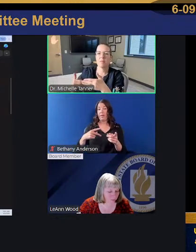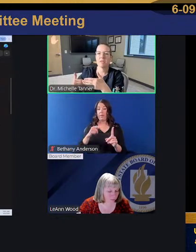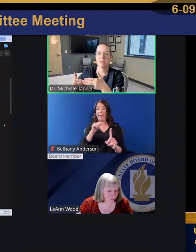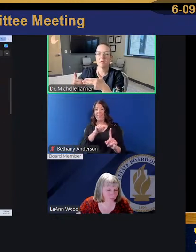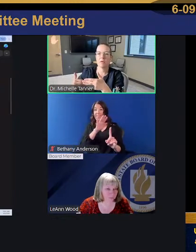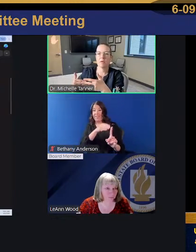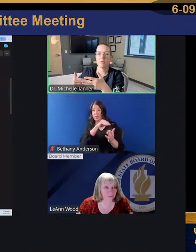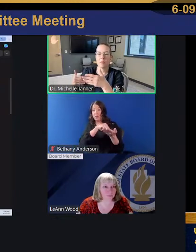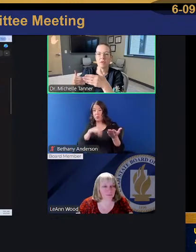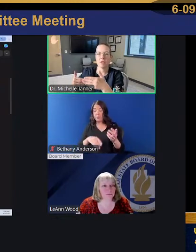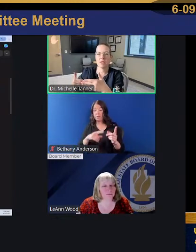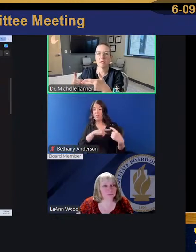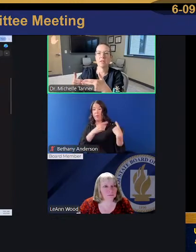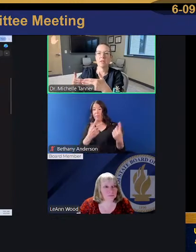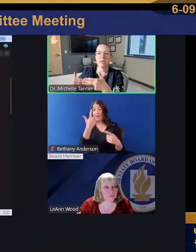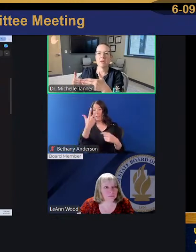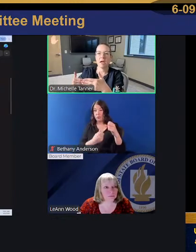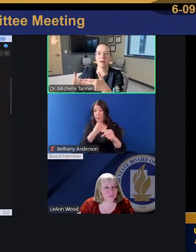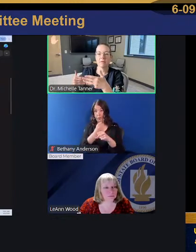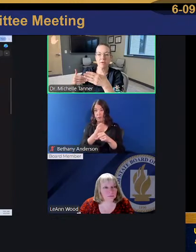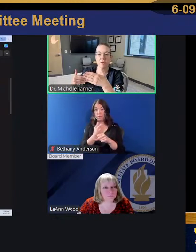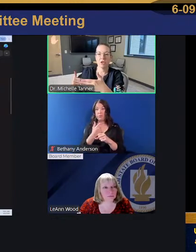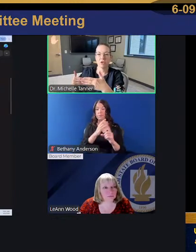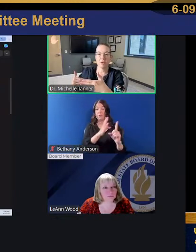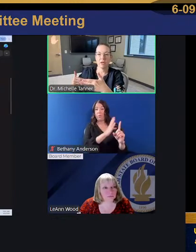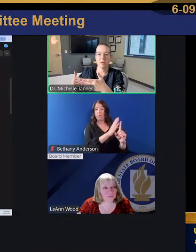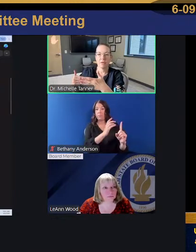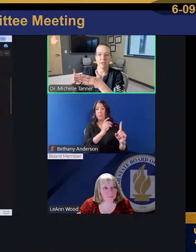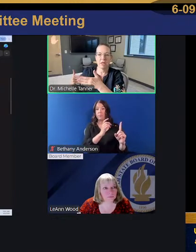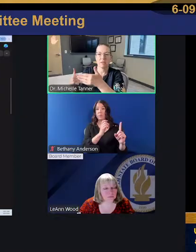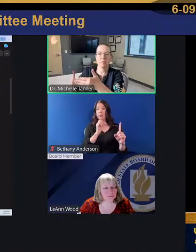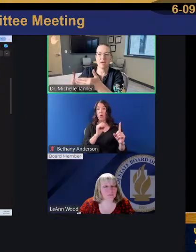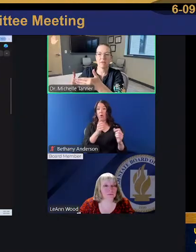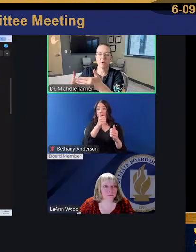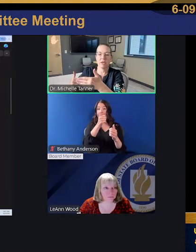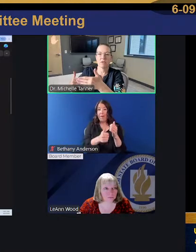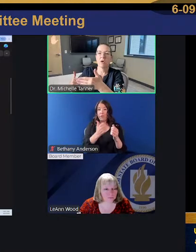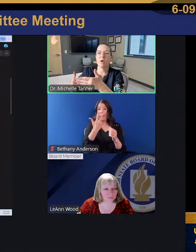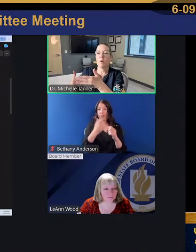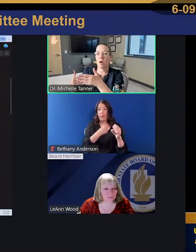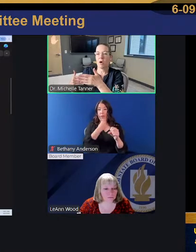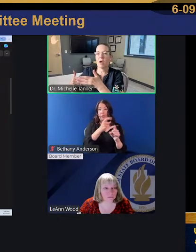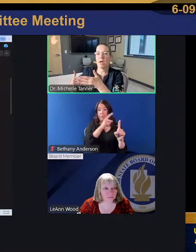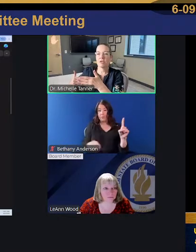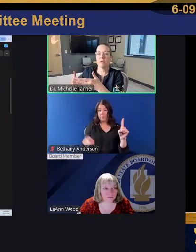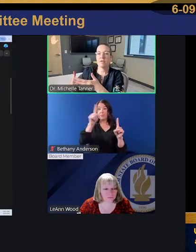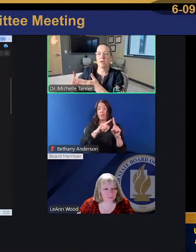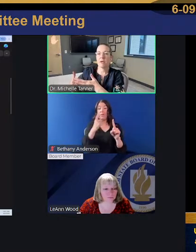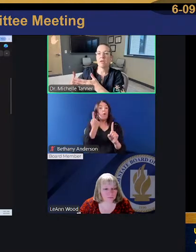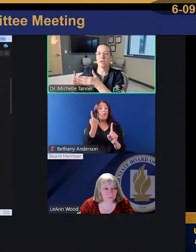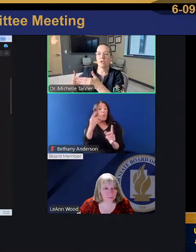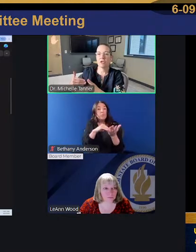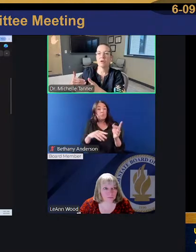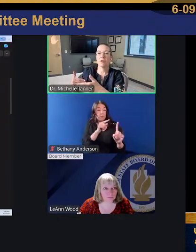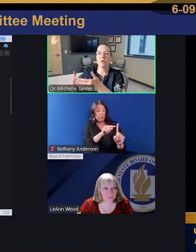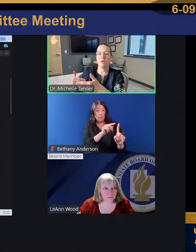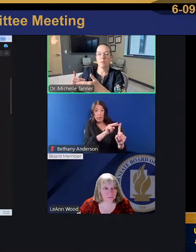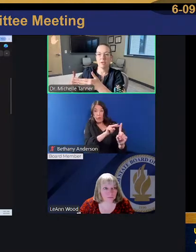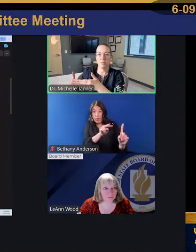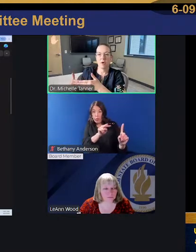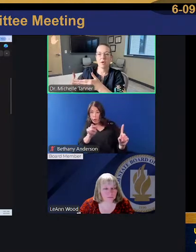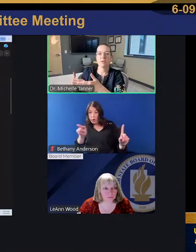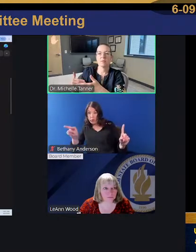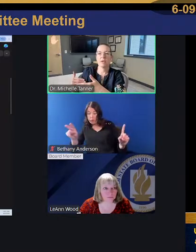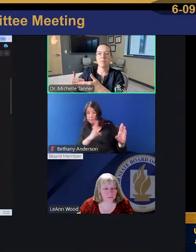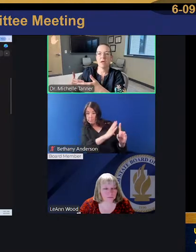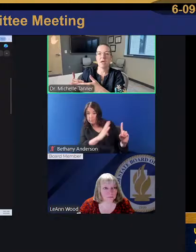would set up a cycle where we would look at it after each 3 year, like take a span of 3 years. But we are actually evaluating each year